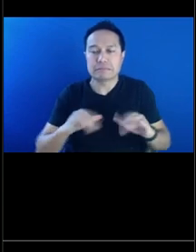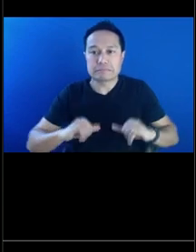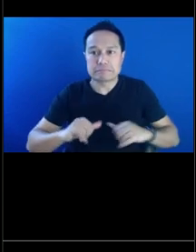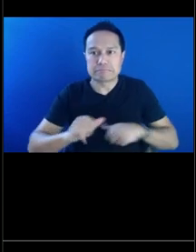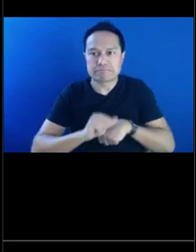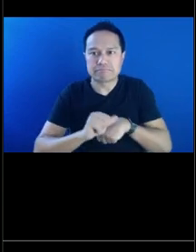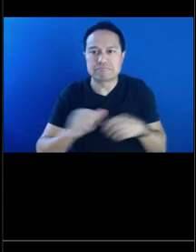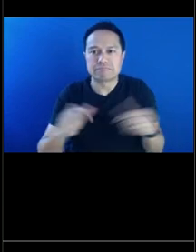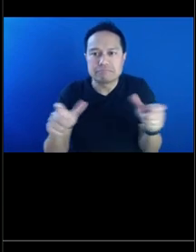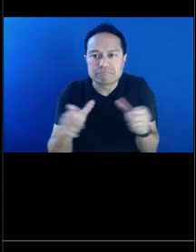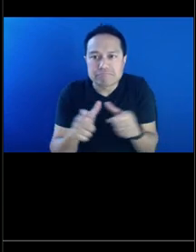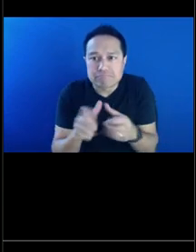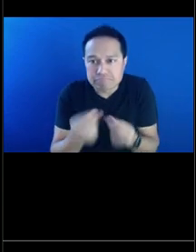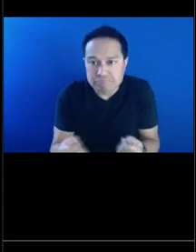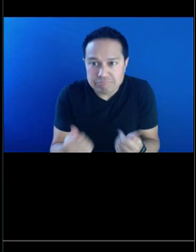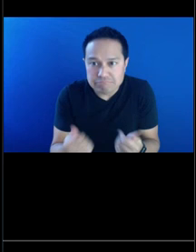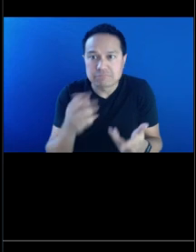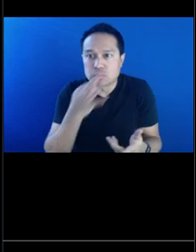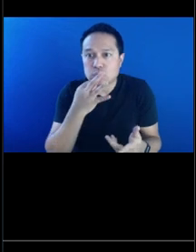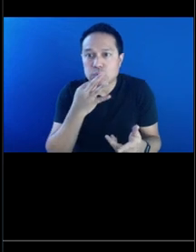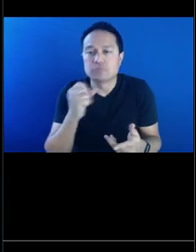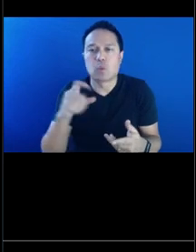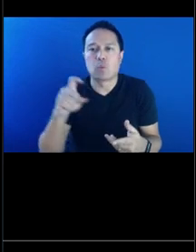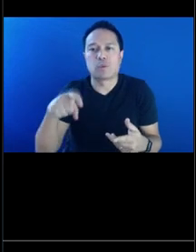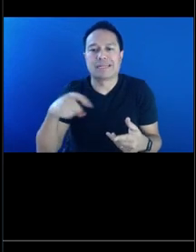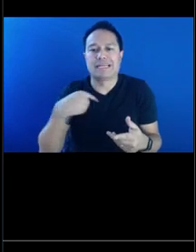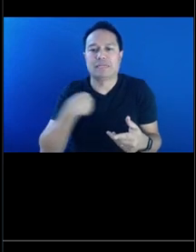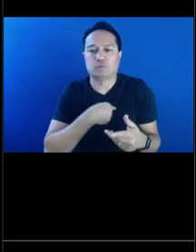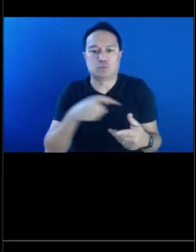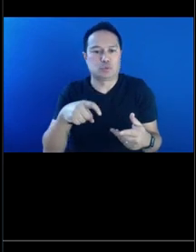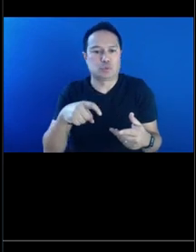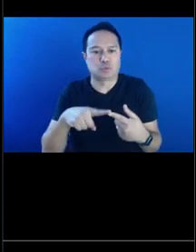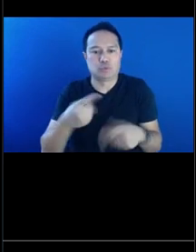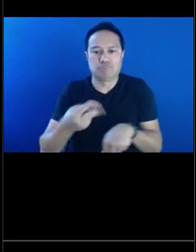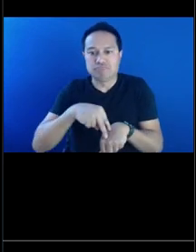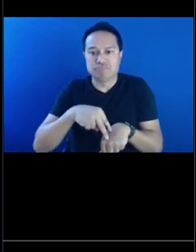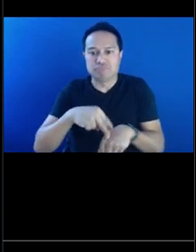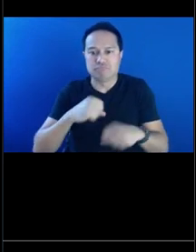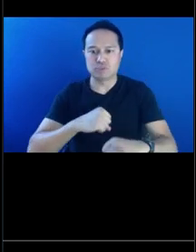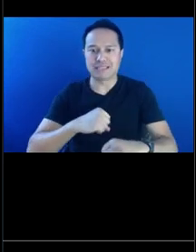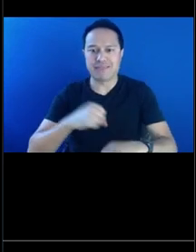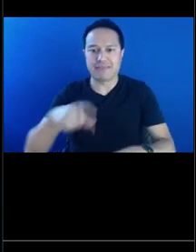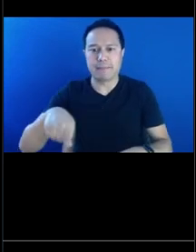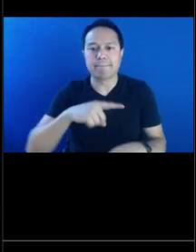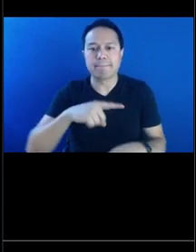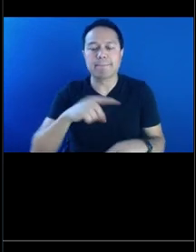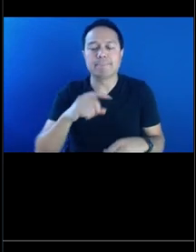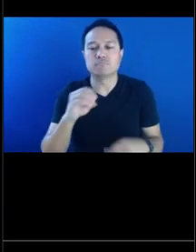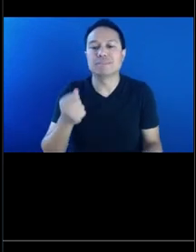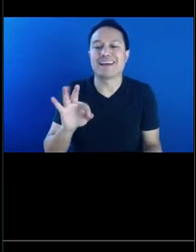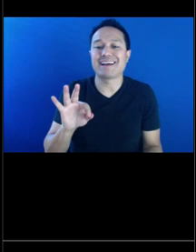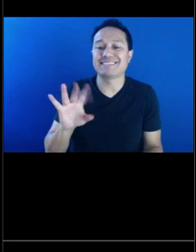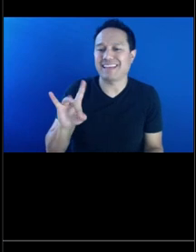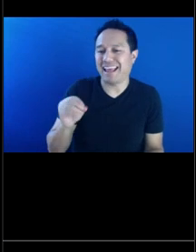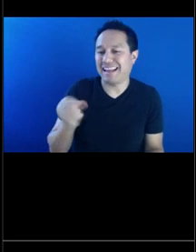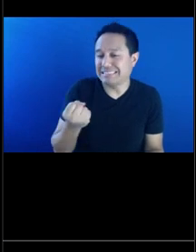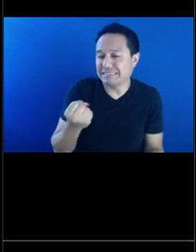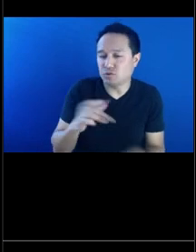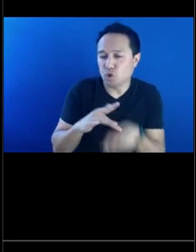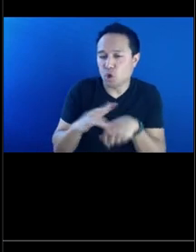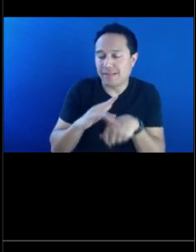the planet. And so we needed to do something to help protect them. And so in the early 1980s, the NOAA monk seal